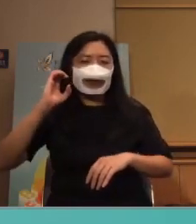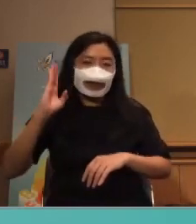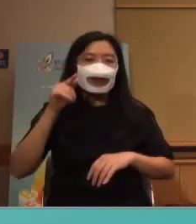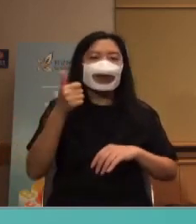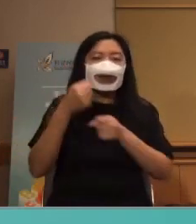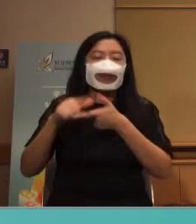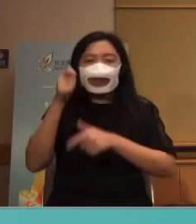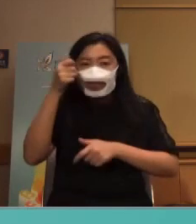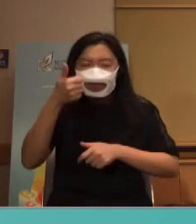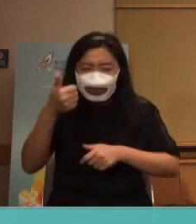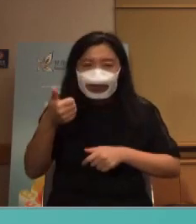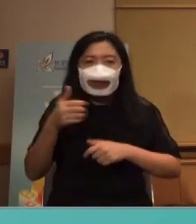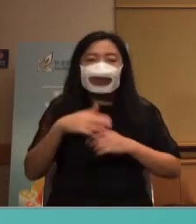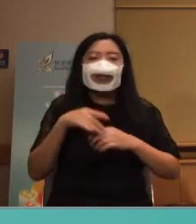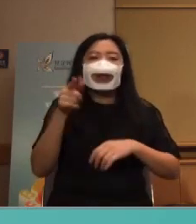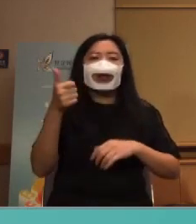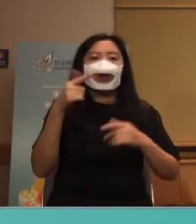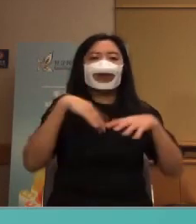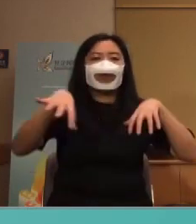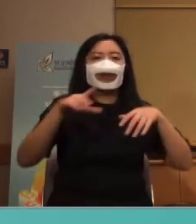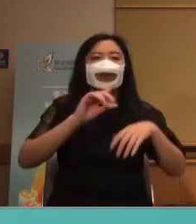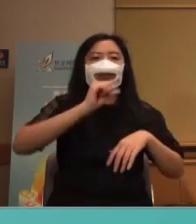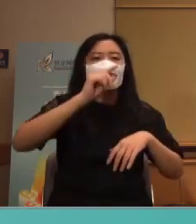real time, right? So this is some of the benefits of a CBDC.